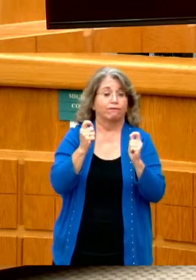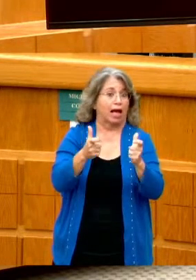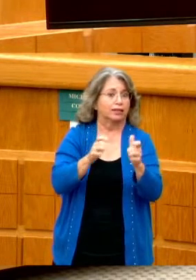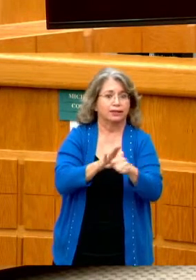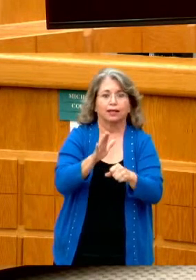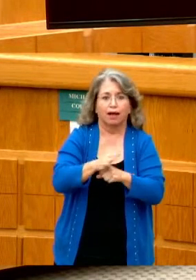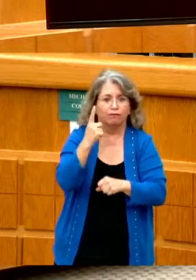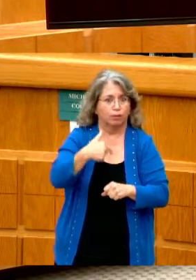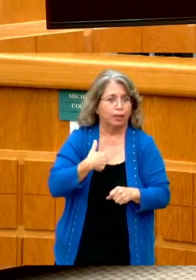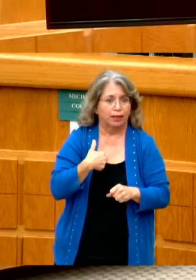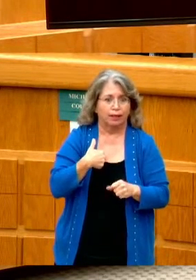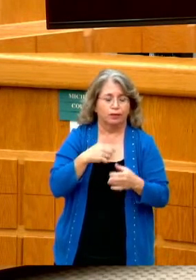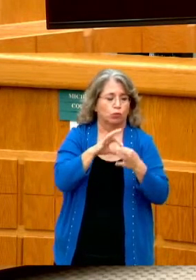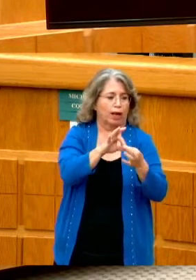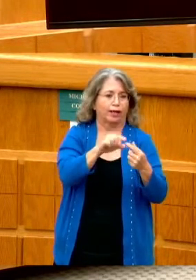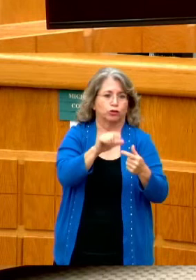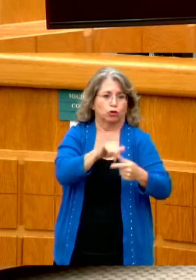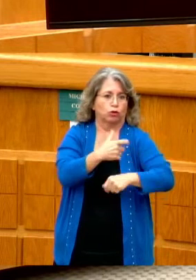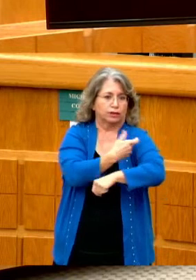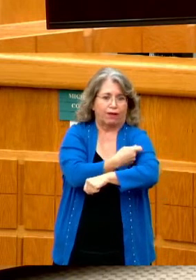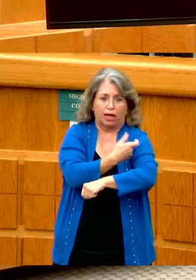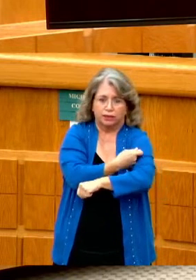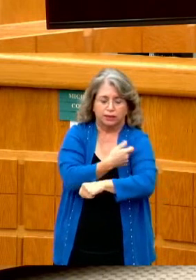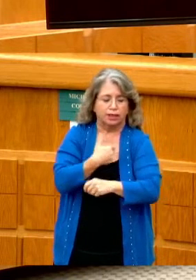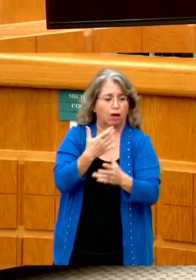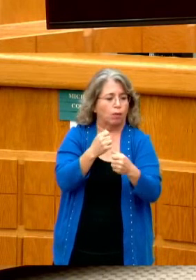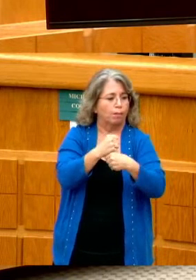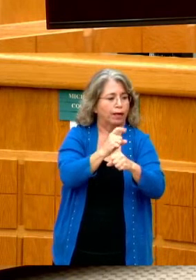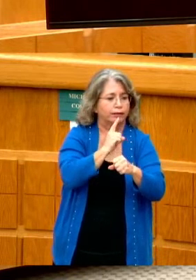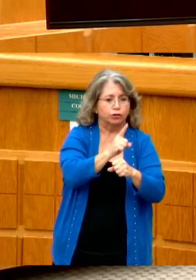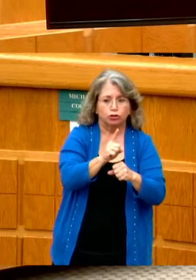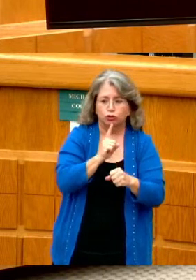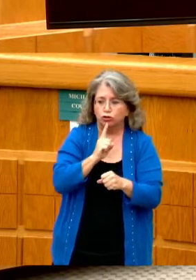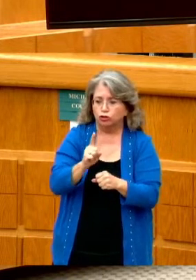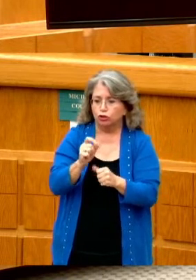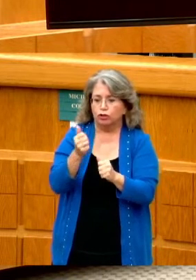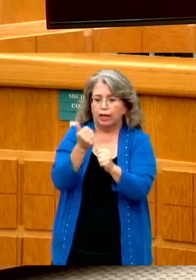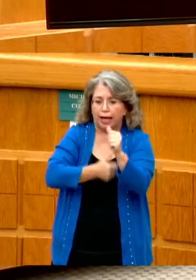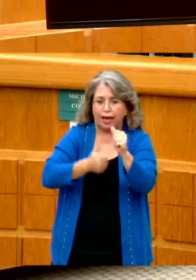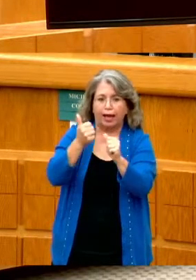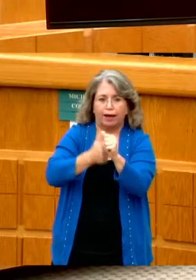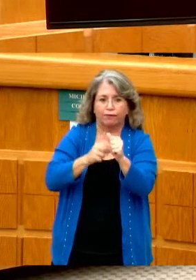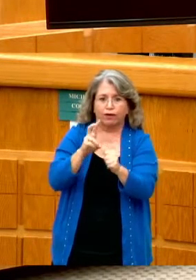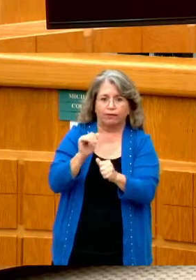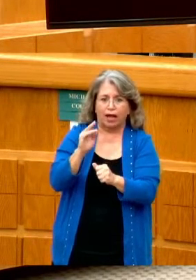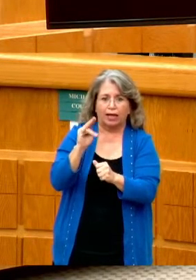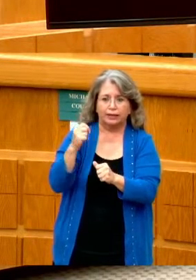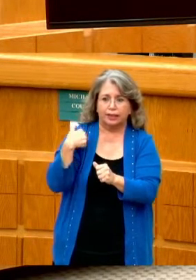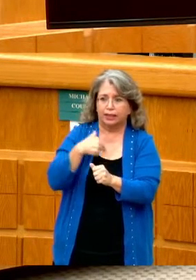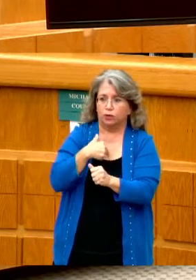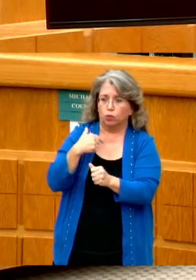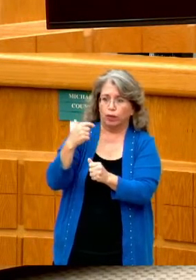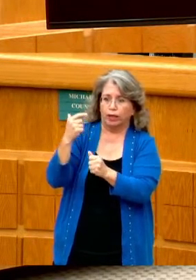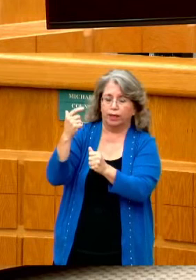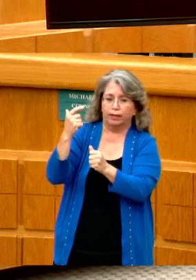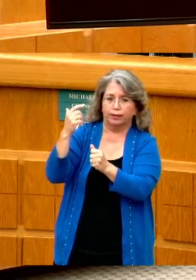comes to vaccinations. I want to make sure that every vaccine that we get gets used immediately. I share